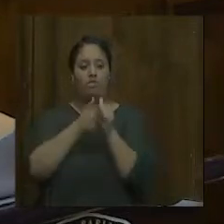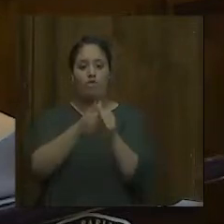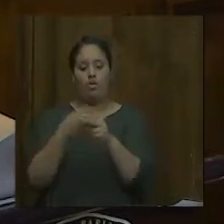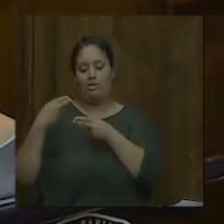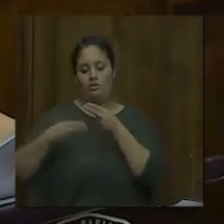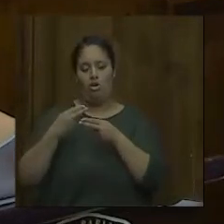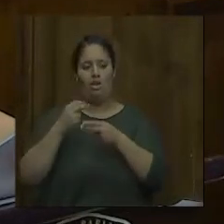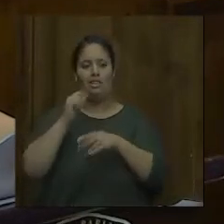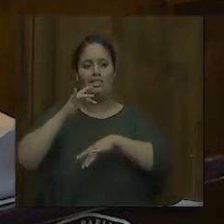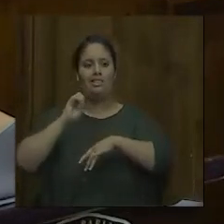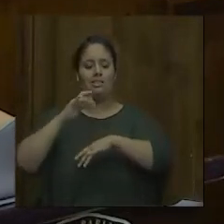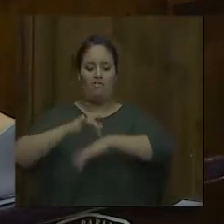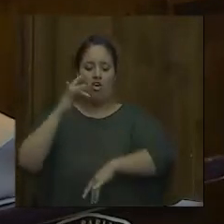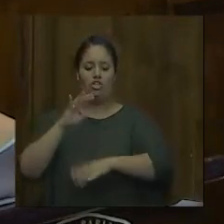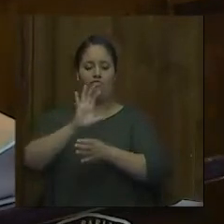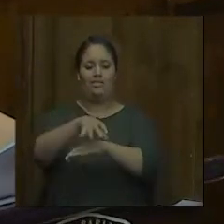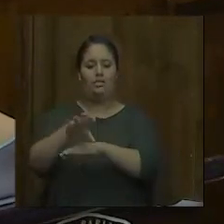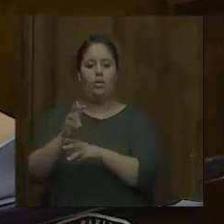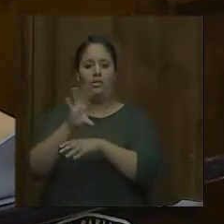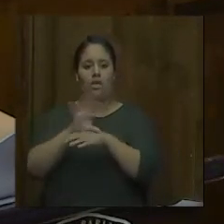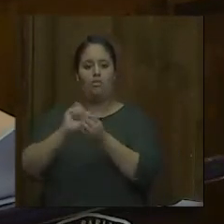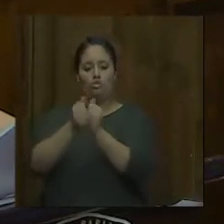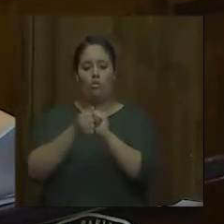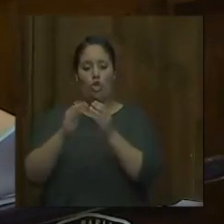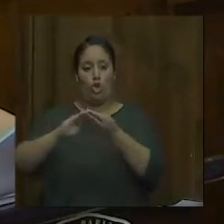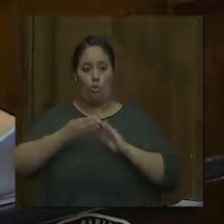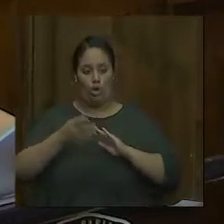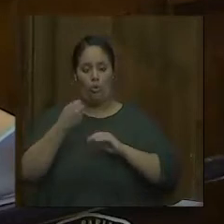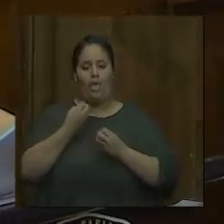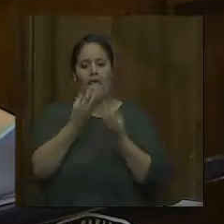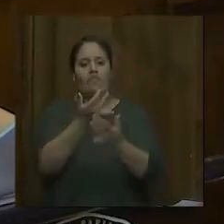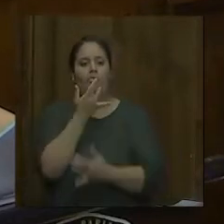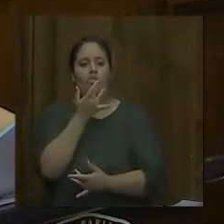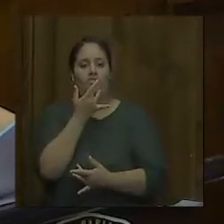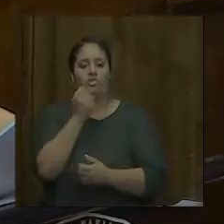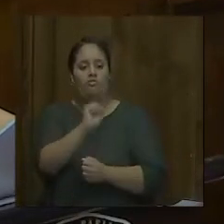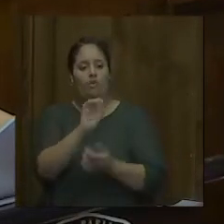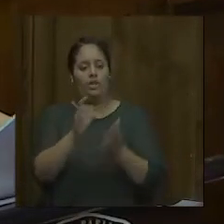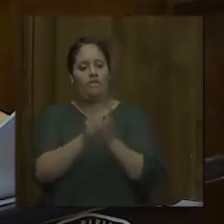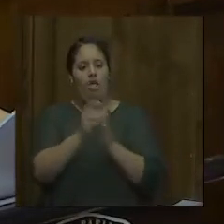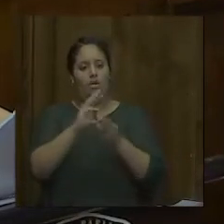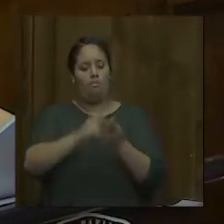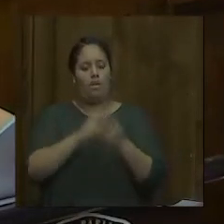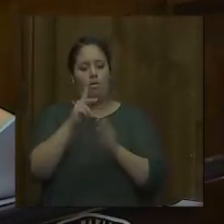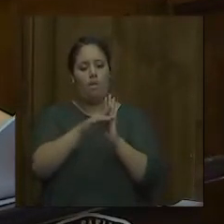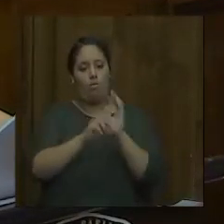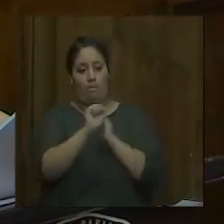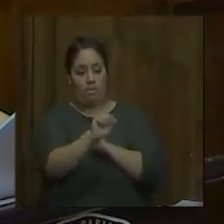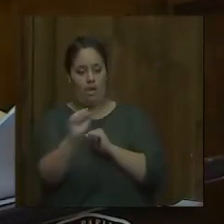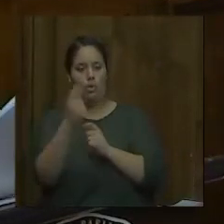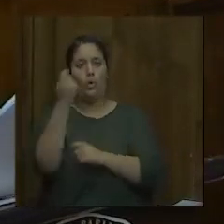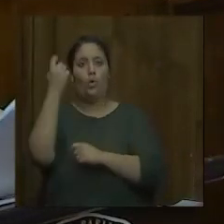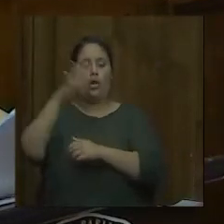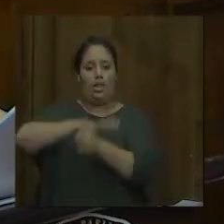historical disadvantaged sectors of the Western Cape sport community will be given preference in terms of development programs: our rural